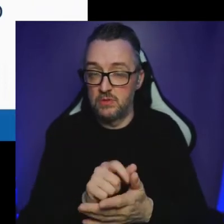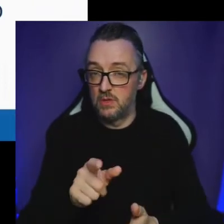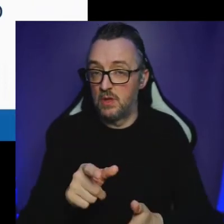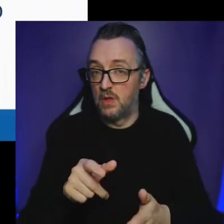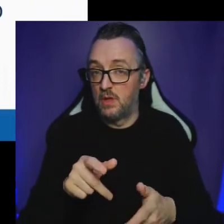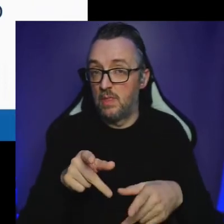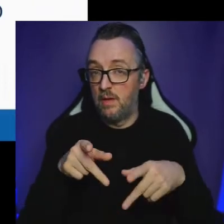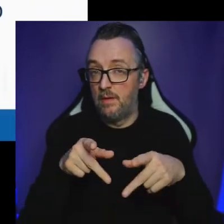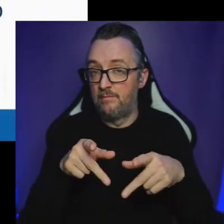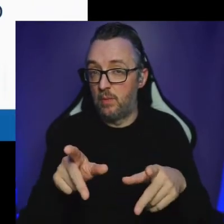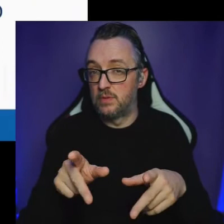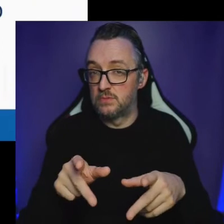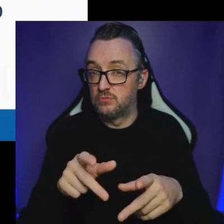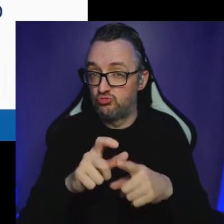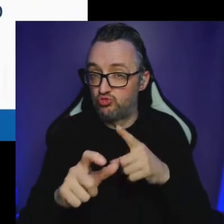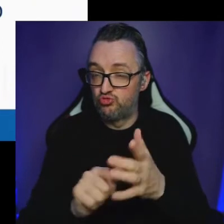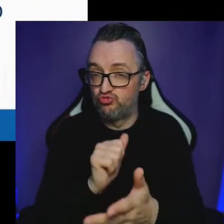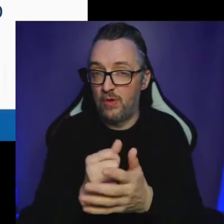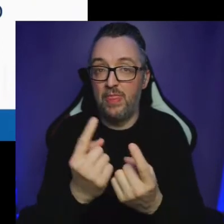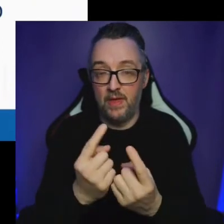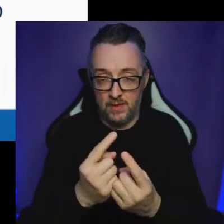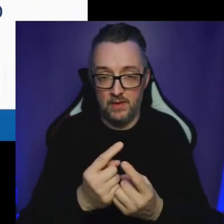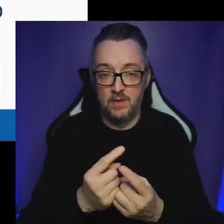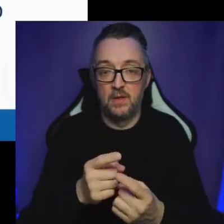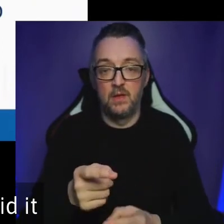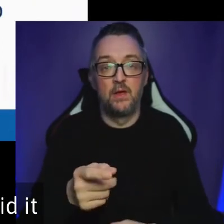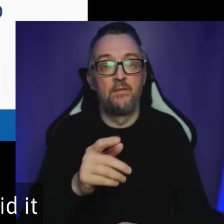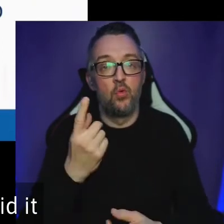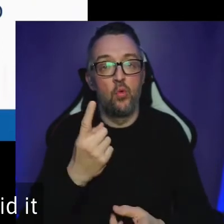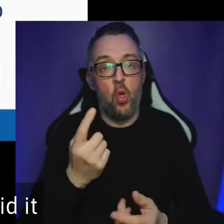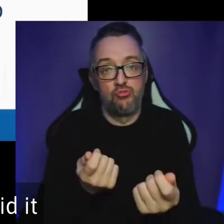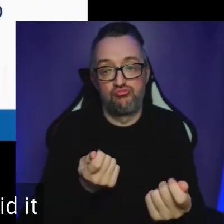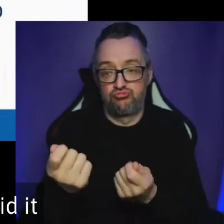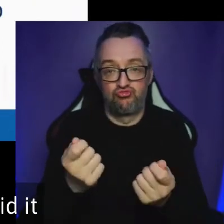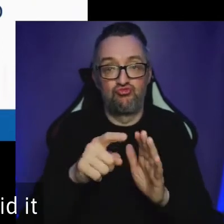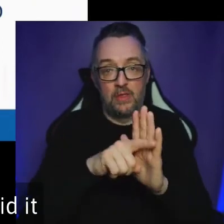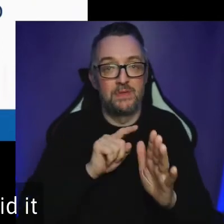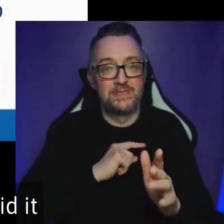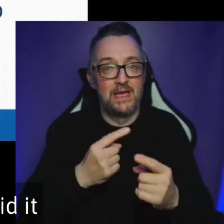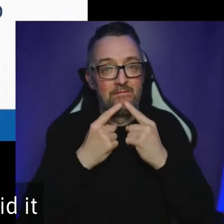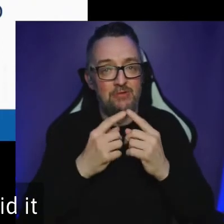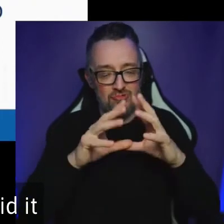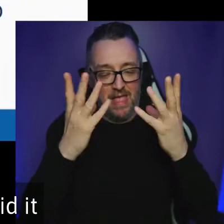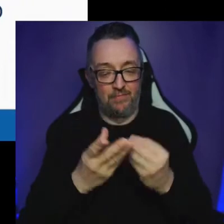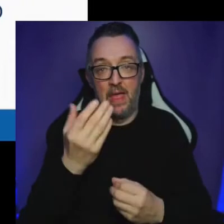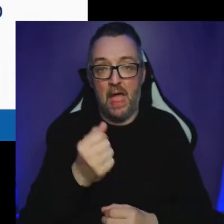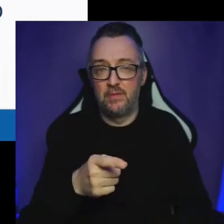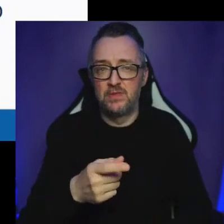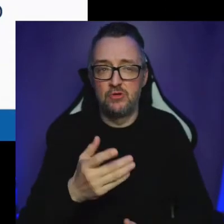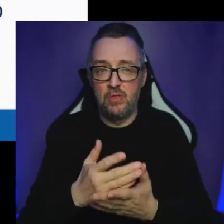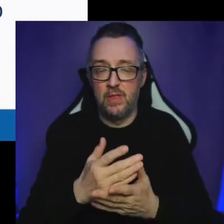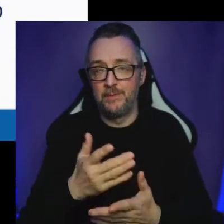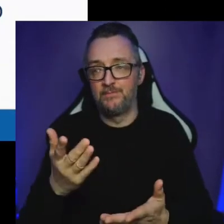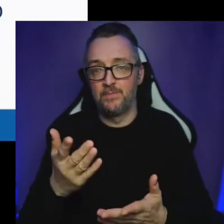what it needed to do? It certainly did it for the regulators because it had all the information in it, but did it do anything